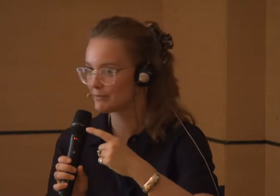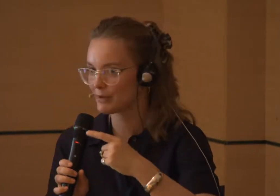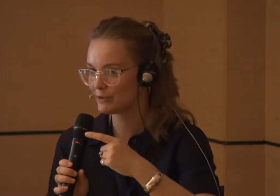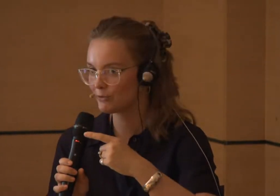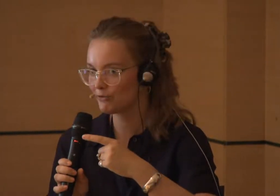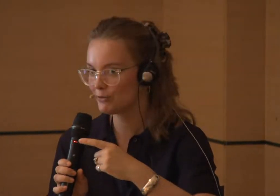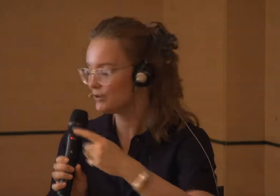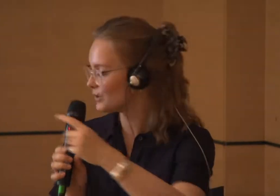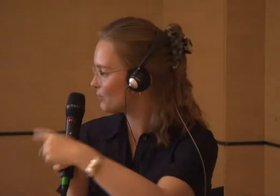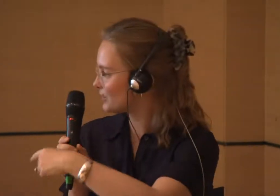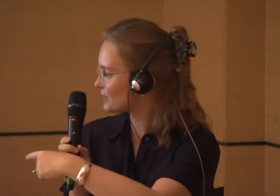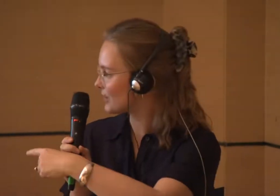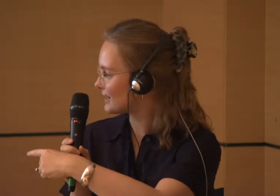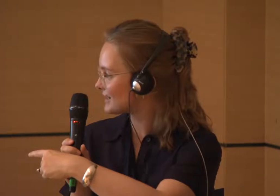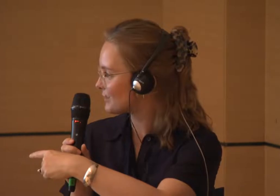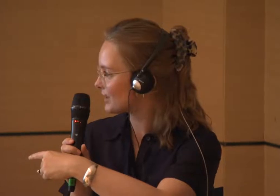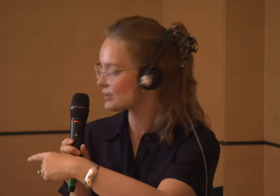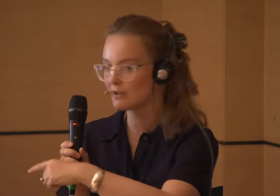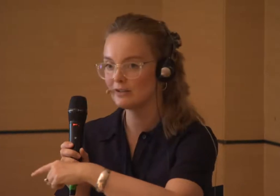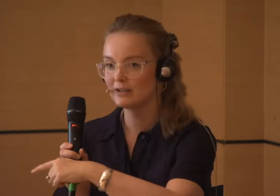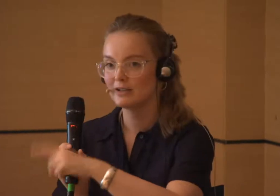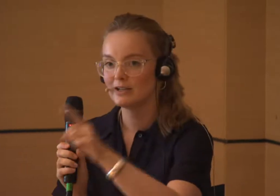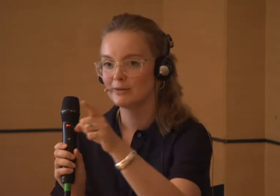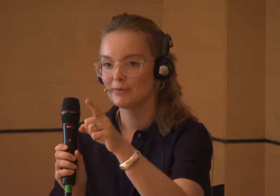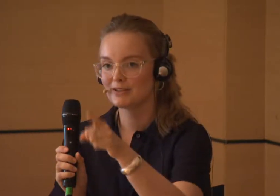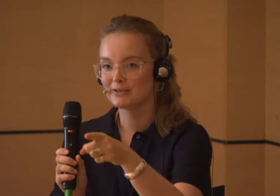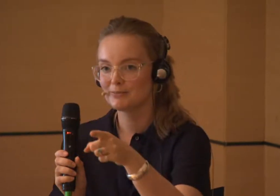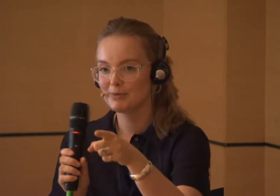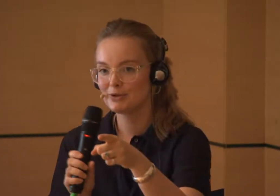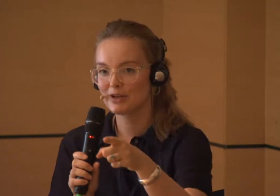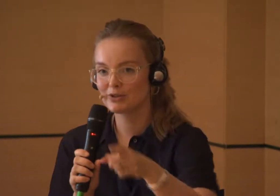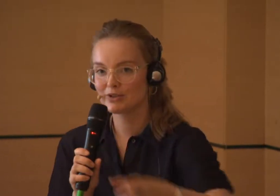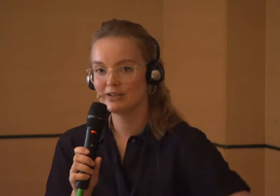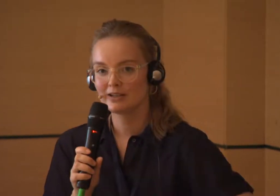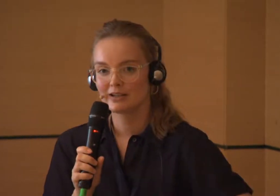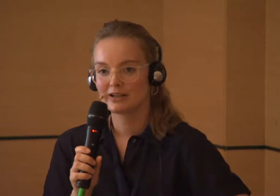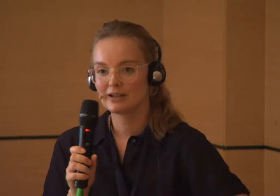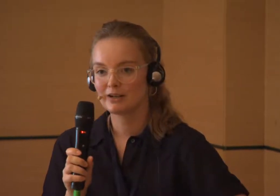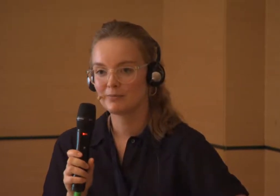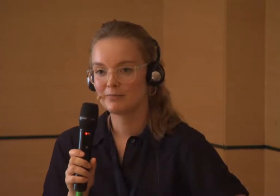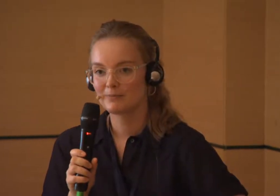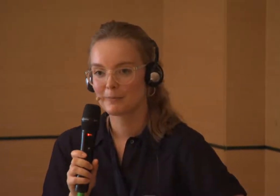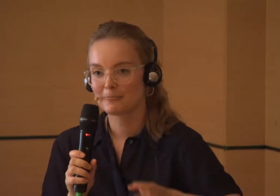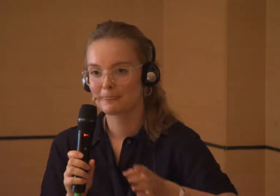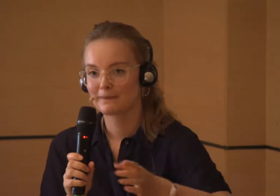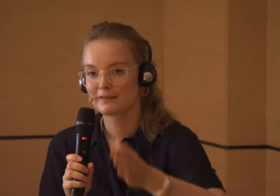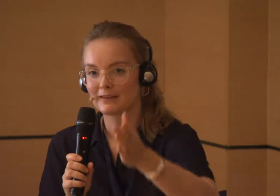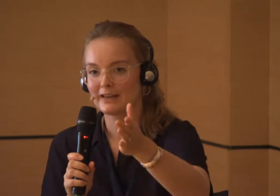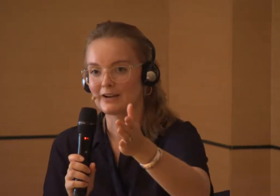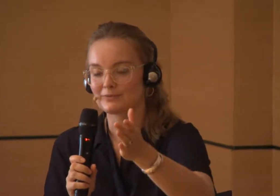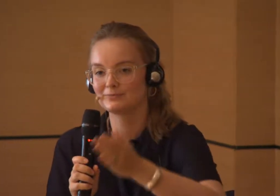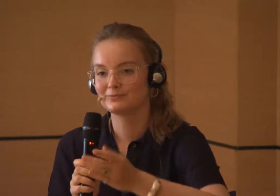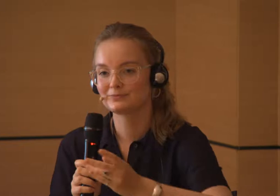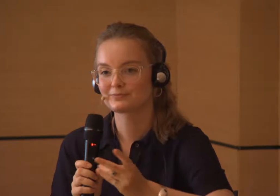to get a microphone you wanted to add something as well but maybe to get you in um